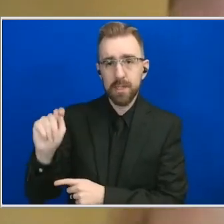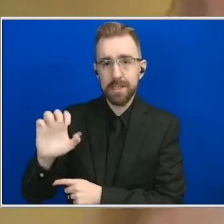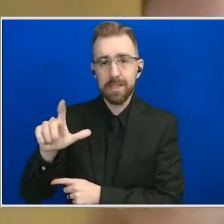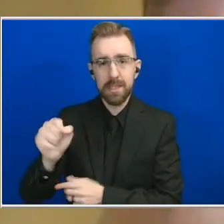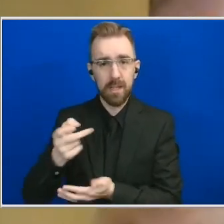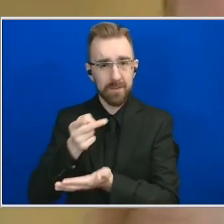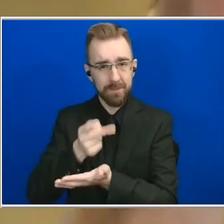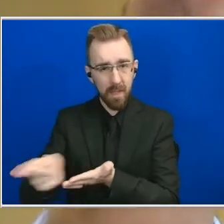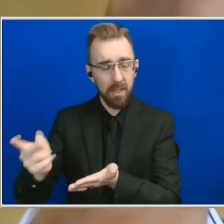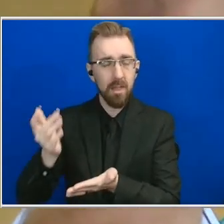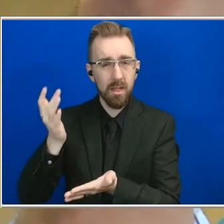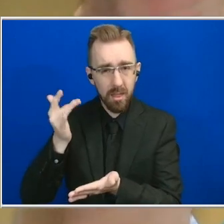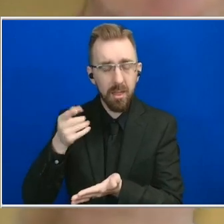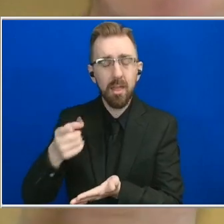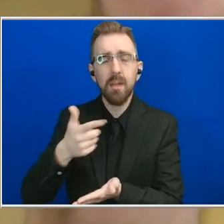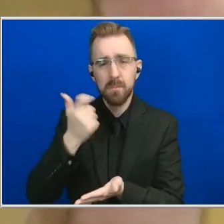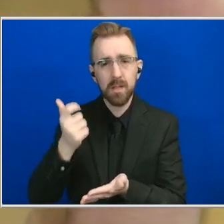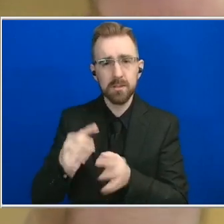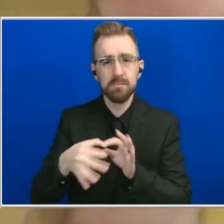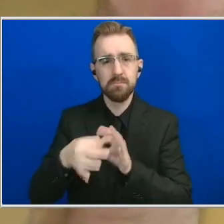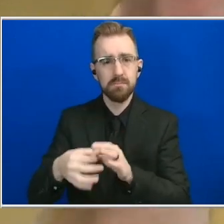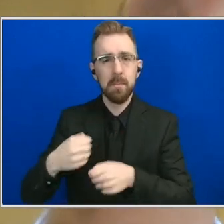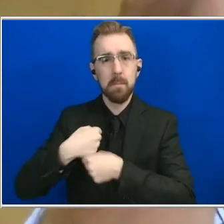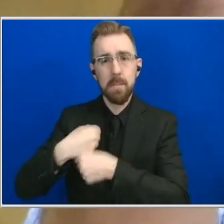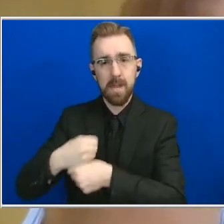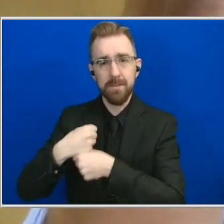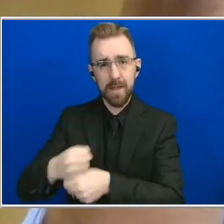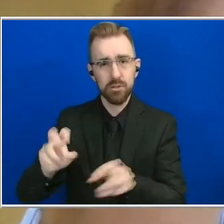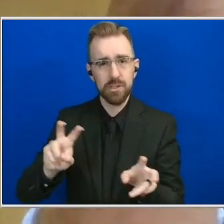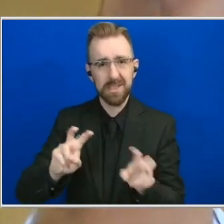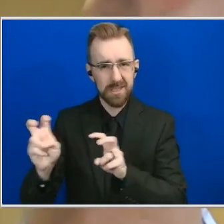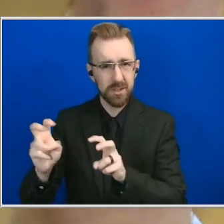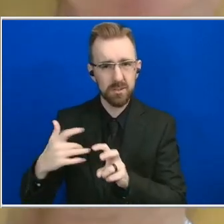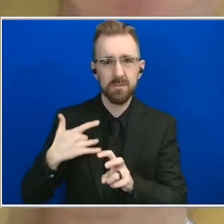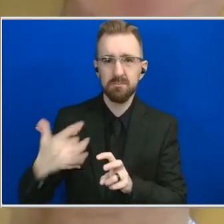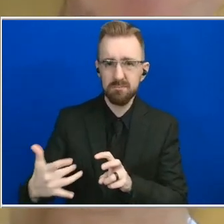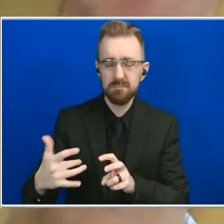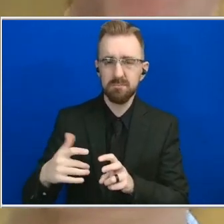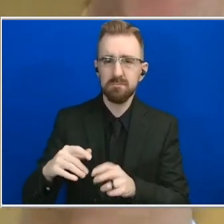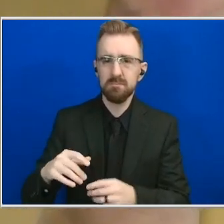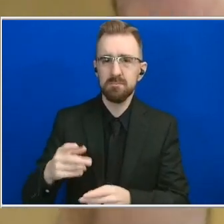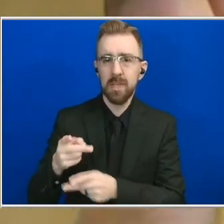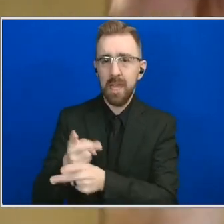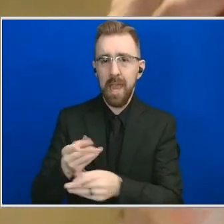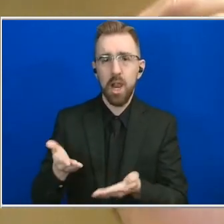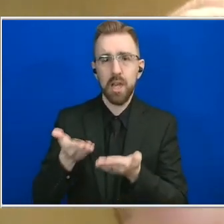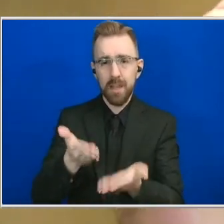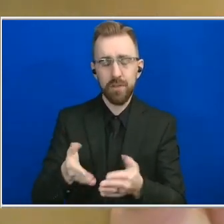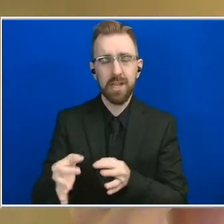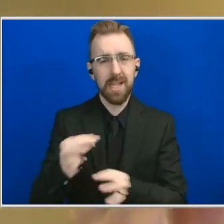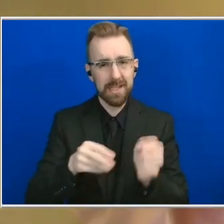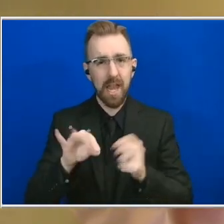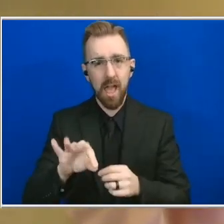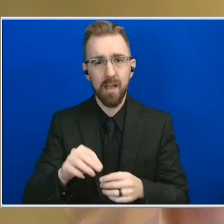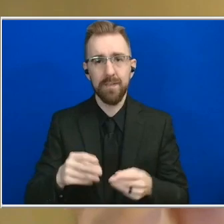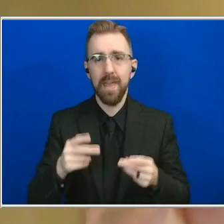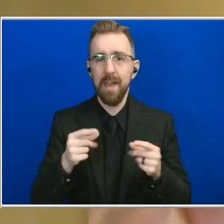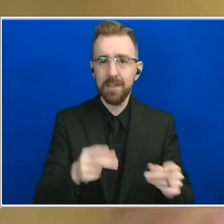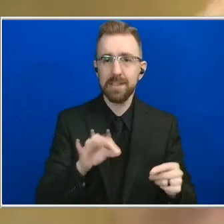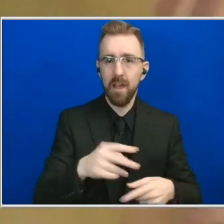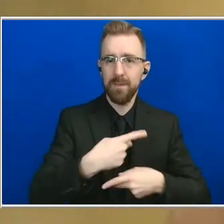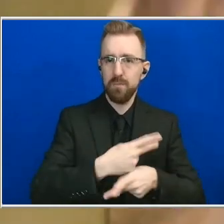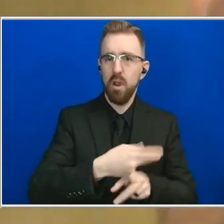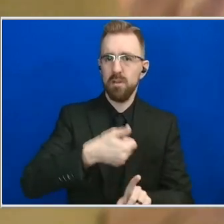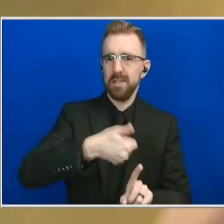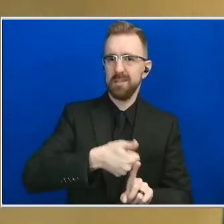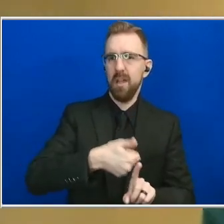has actually been related more to manufacturing issues and care delivery issues rather than the efficacy of the product.